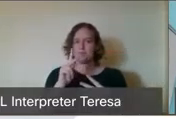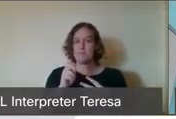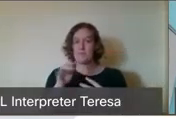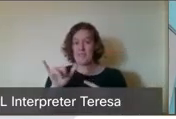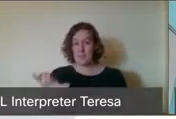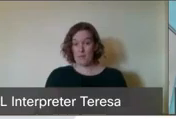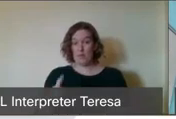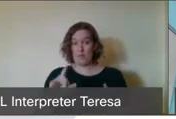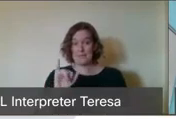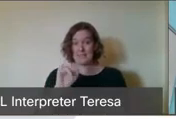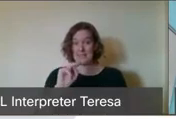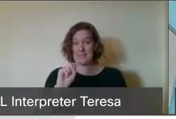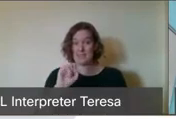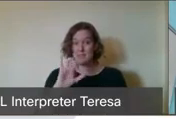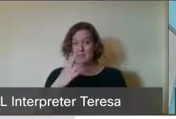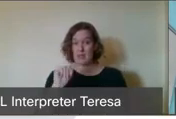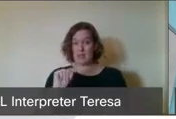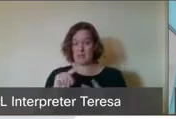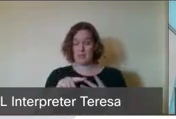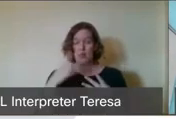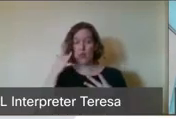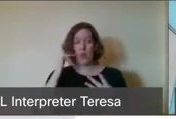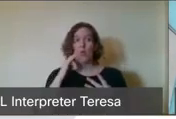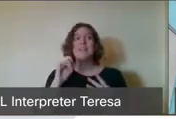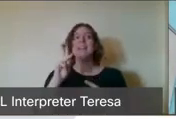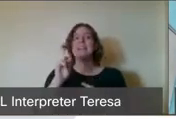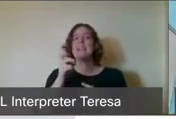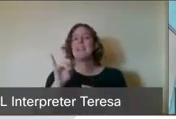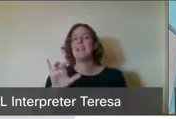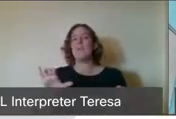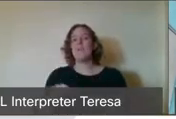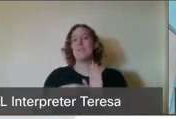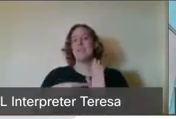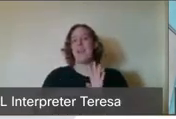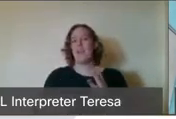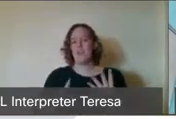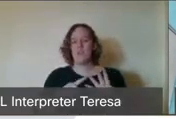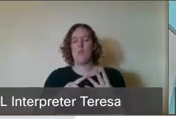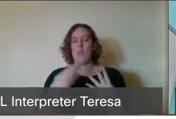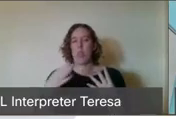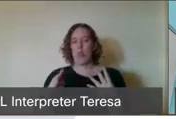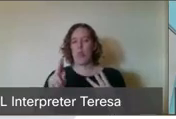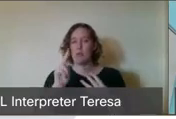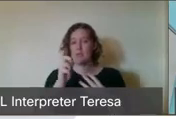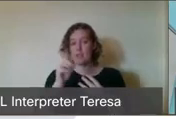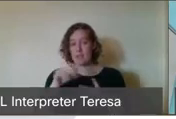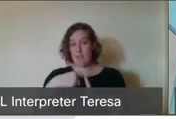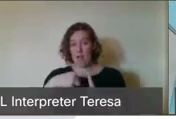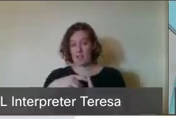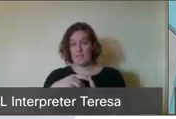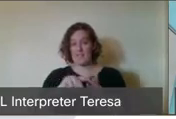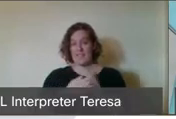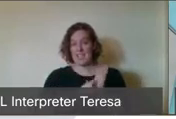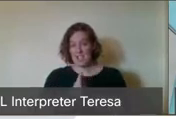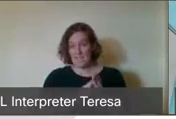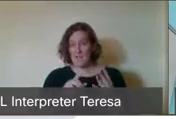performance insight? Is it your gold circle, a key performance indicator? For your blue diamond, is it a key positive initiative? Or for your